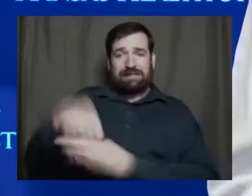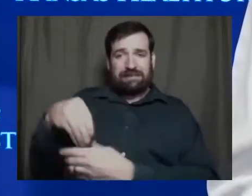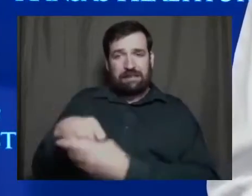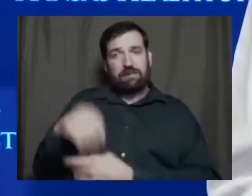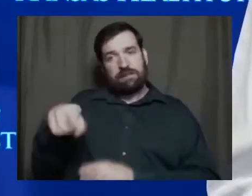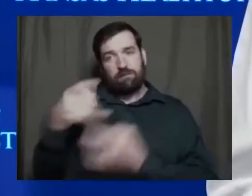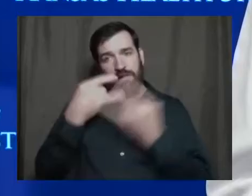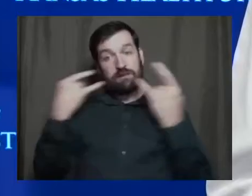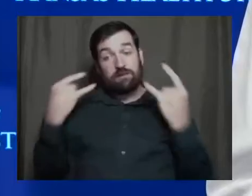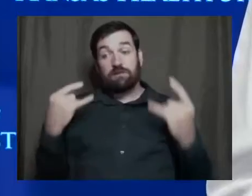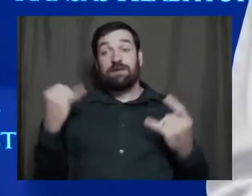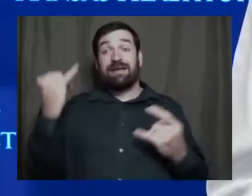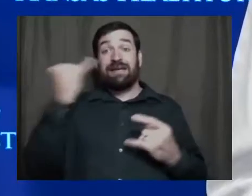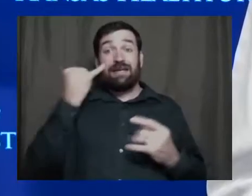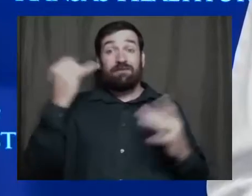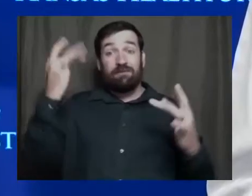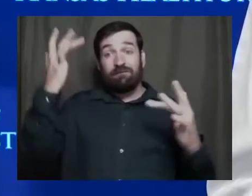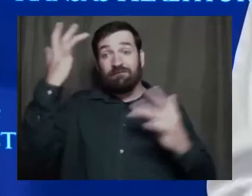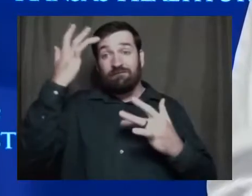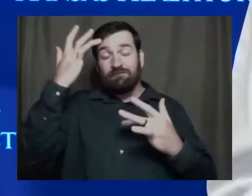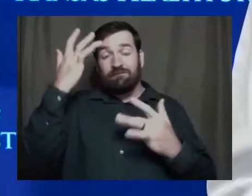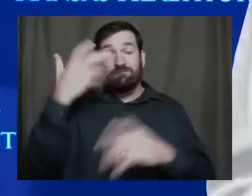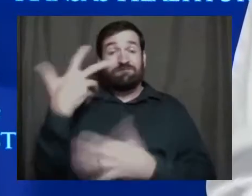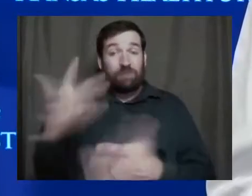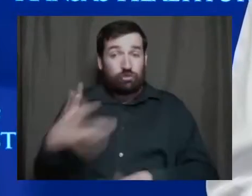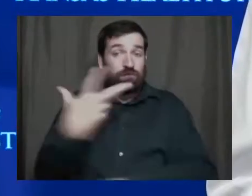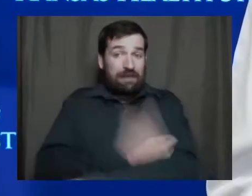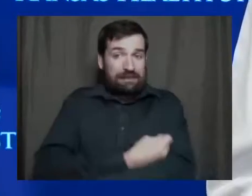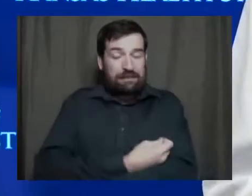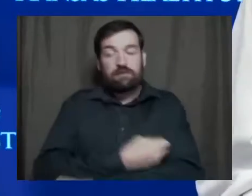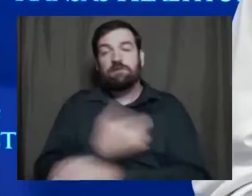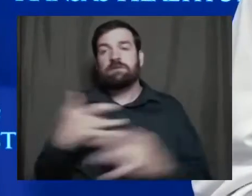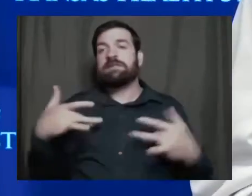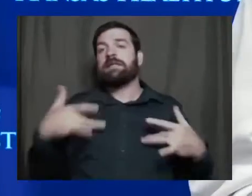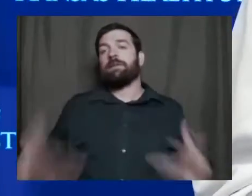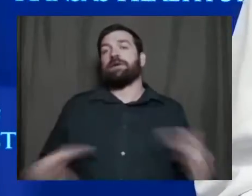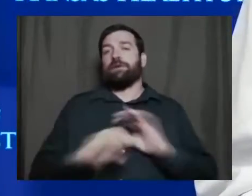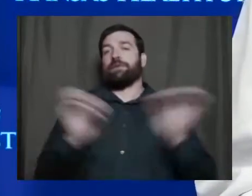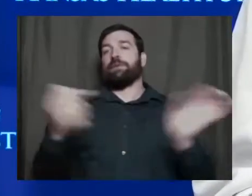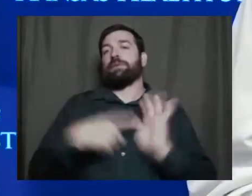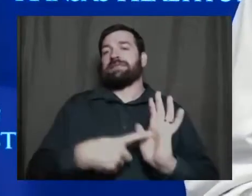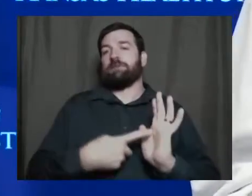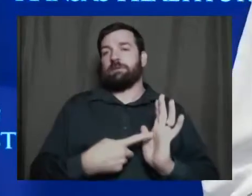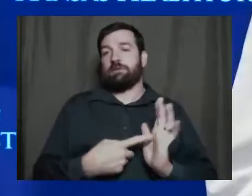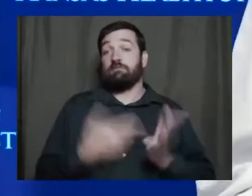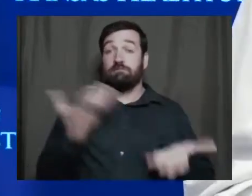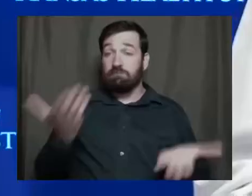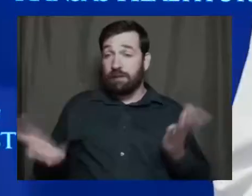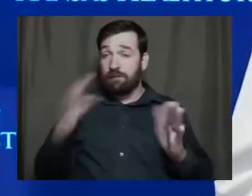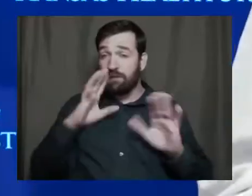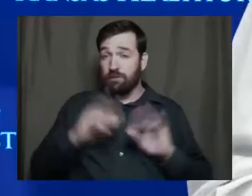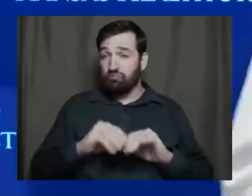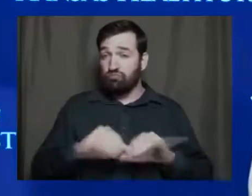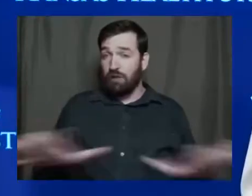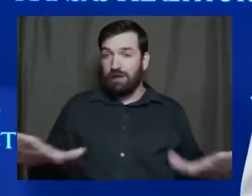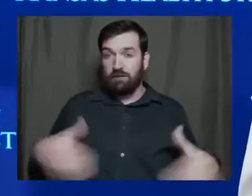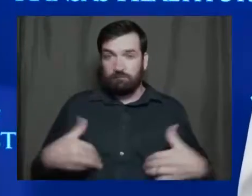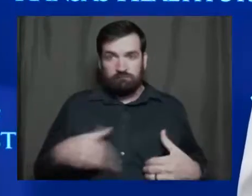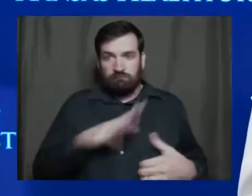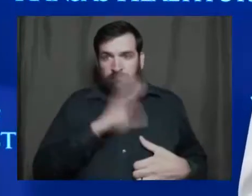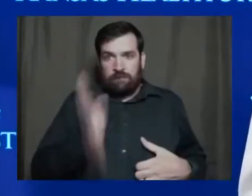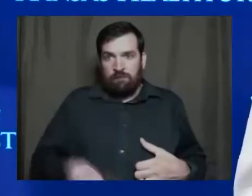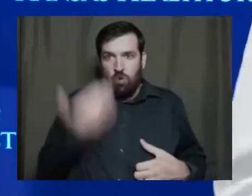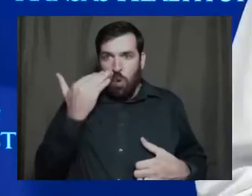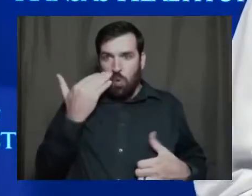get it and be asymptomatic. The majority are asymptomatic. And so you may be spreading it and never even know. You don't have a symptom to know that you could